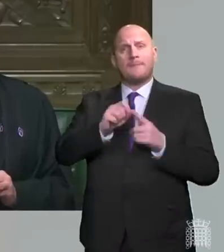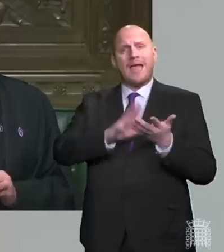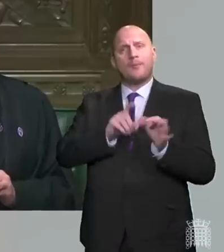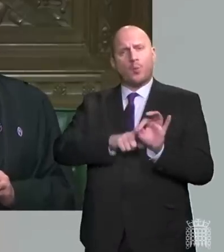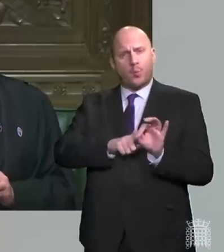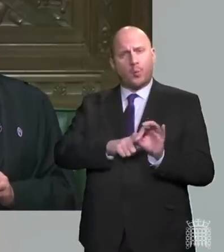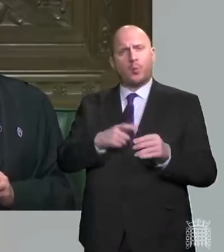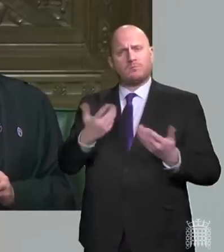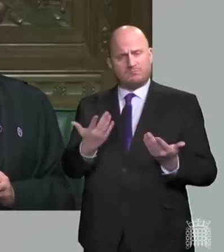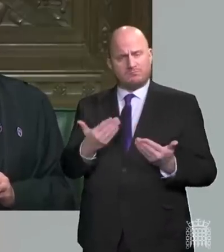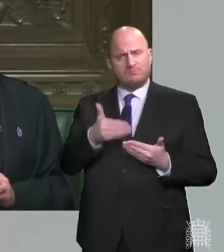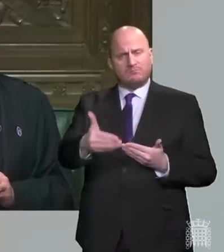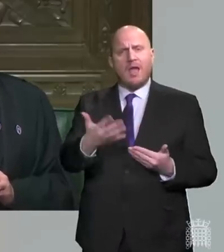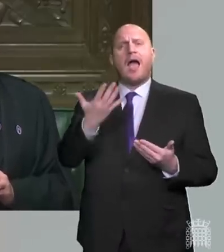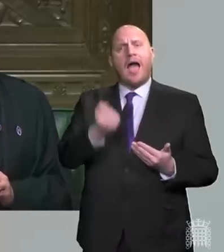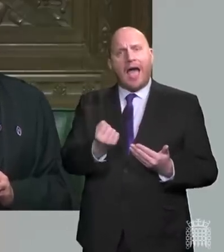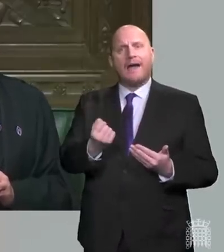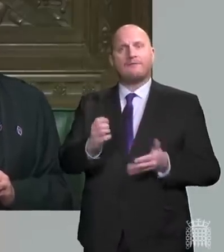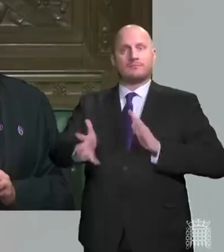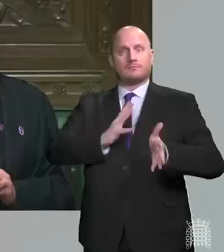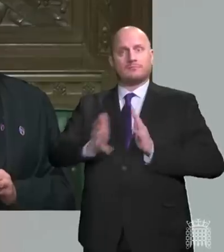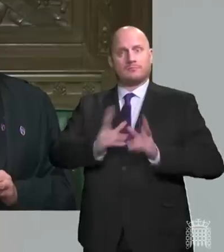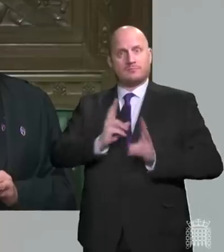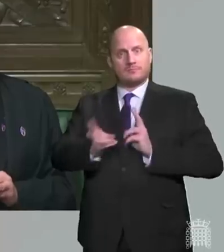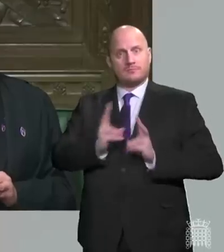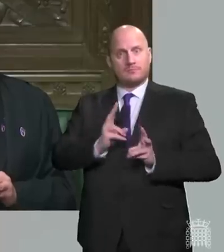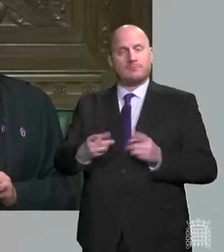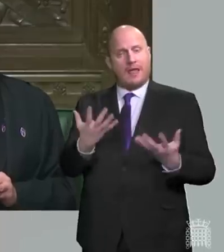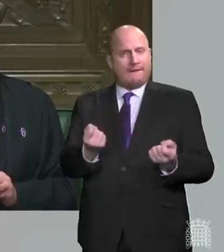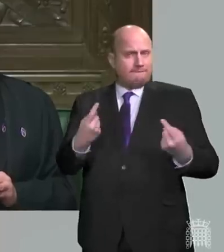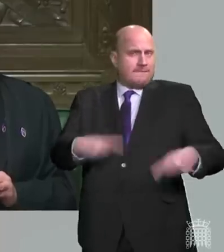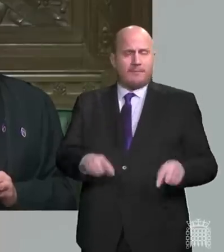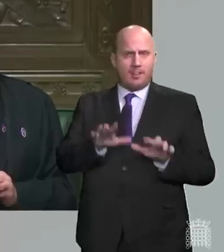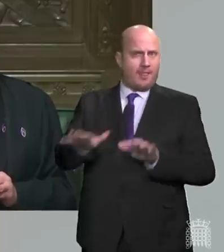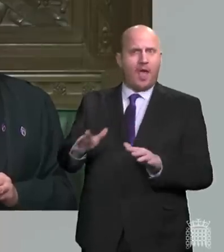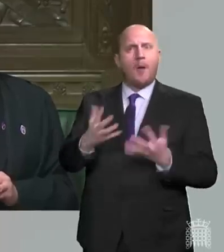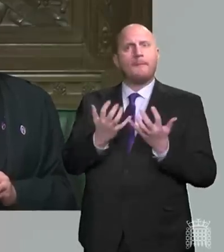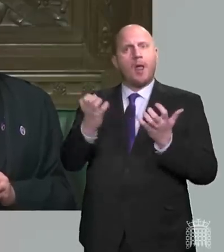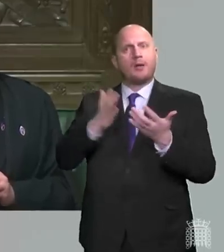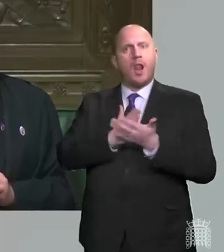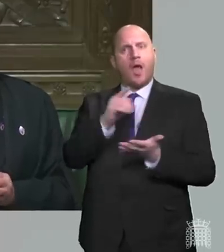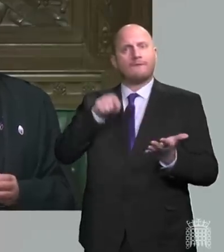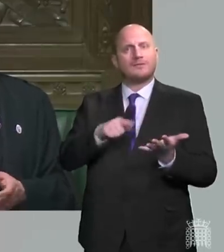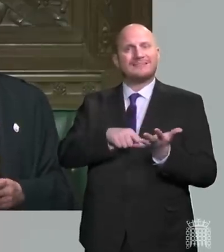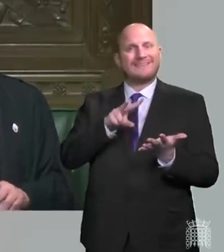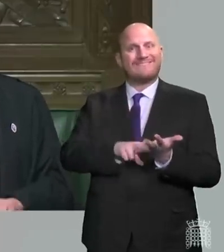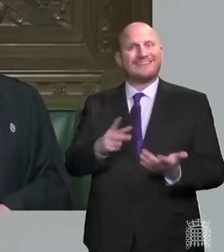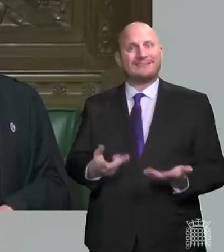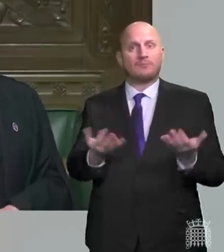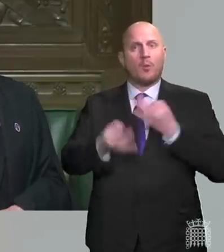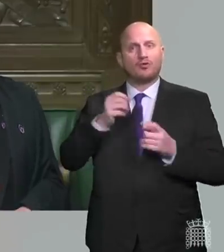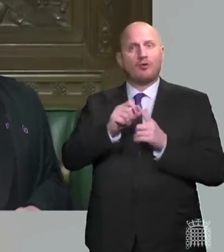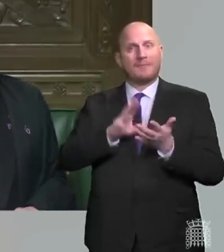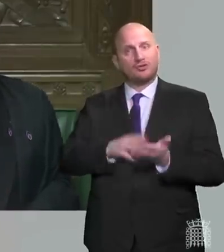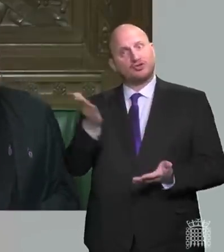that the British Sign Language interpretation of proceedings is available to watch on Parliament Live TV. We start with questions to Prime